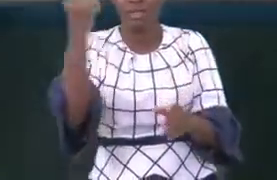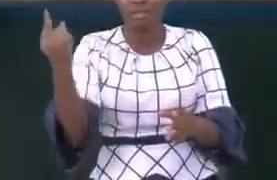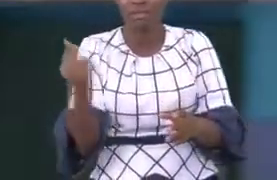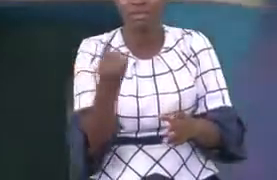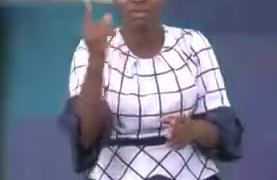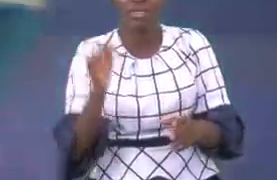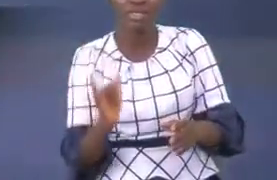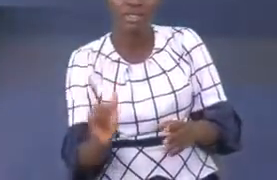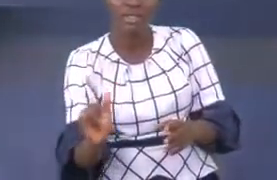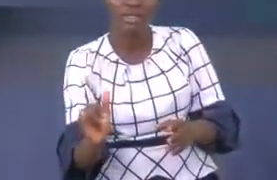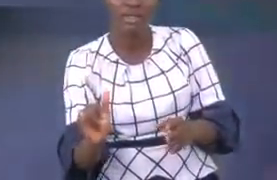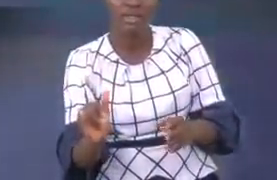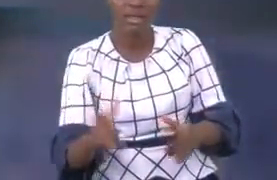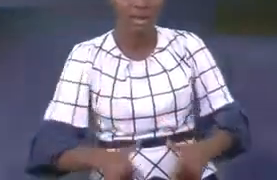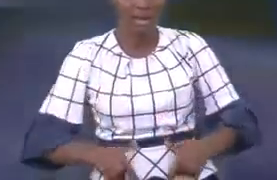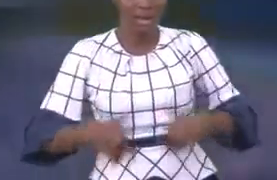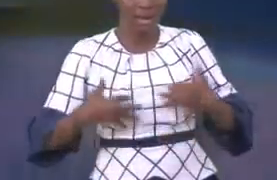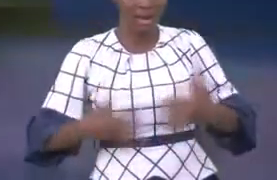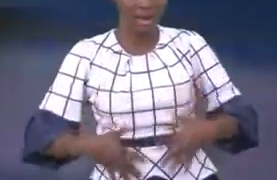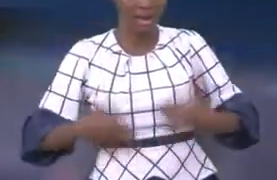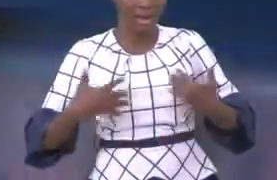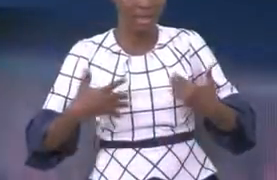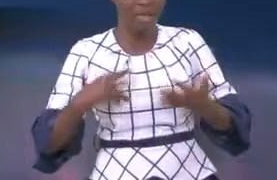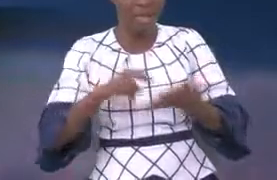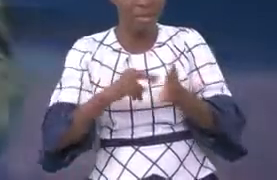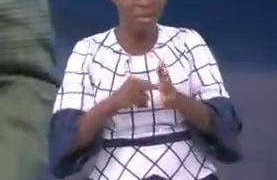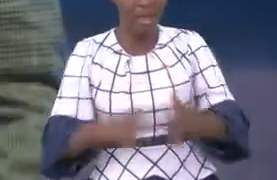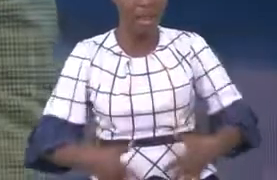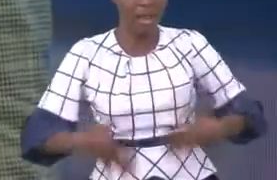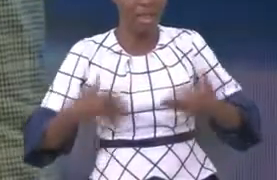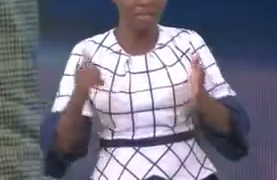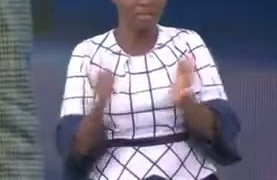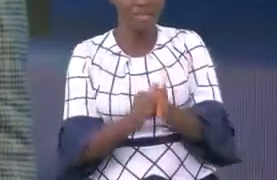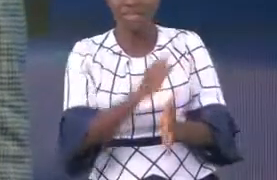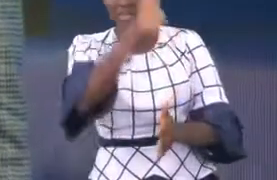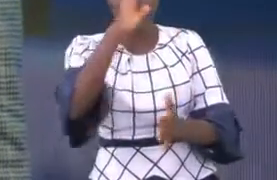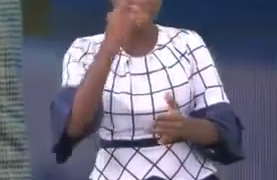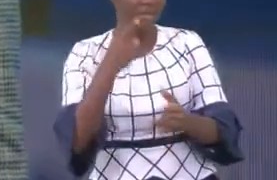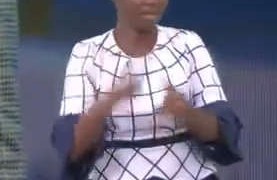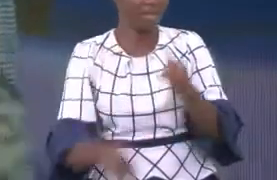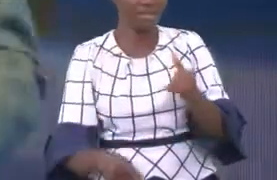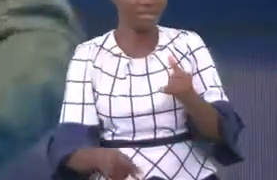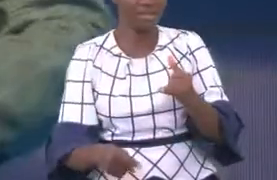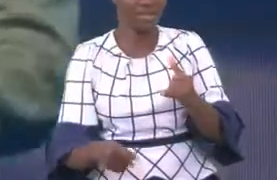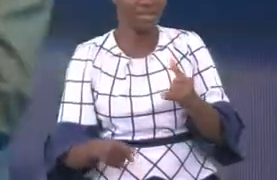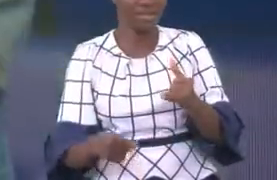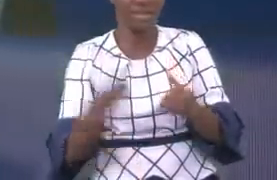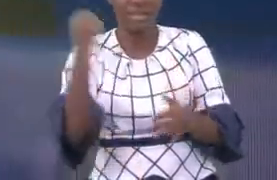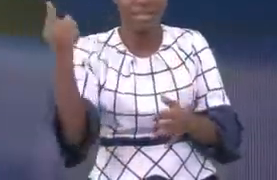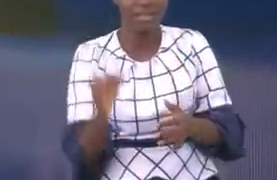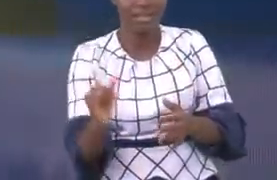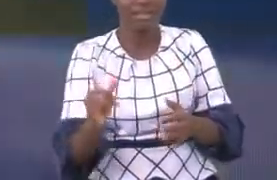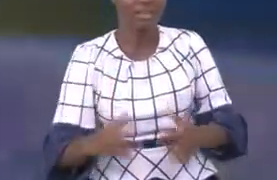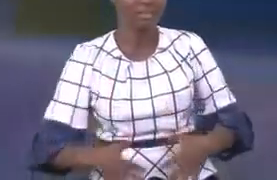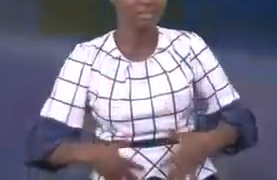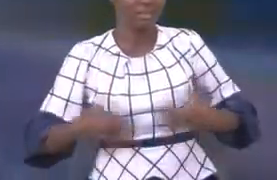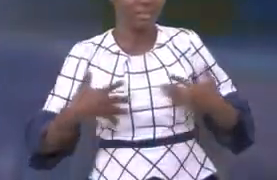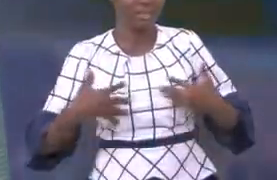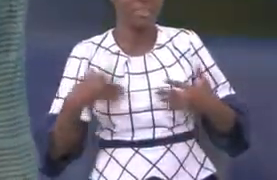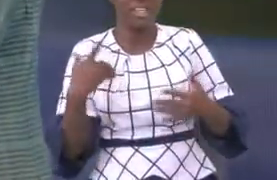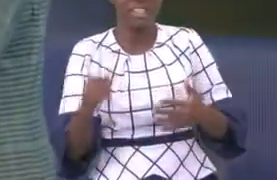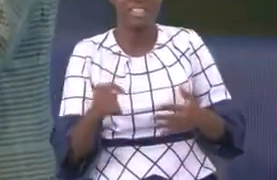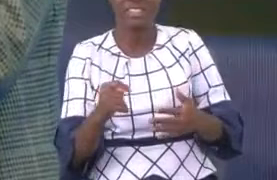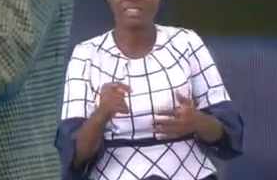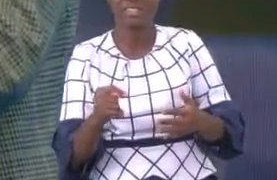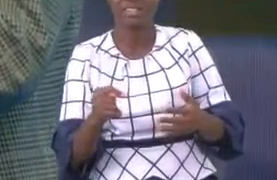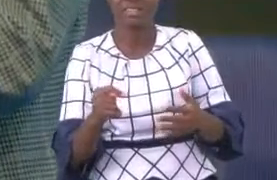eternal life? Eternal life, the very life of God. When you are born